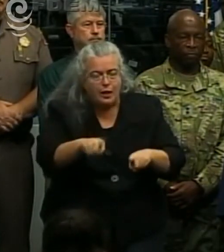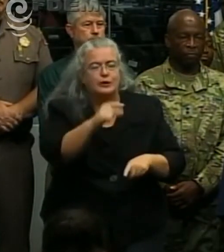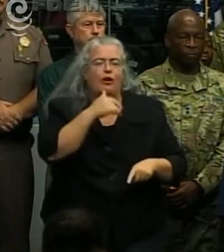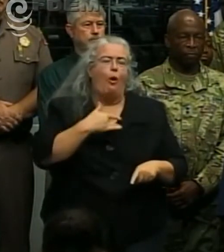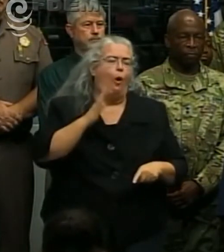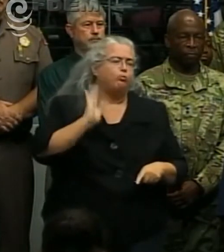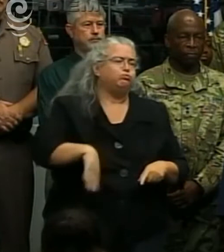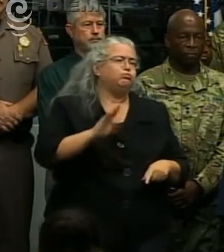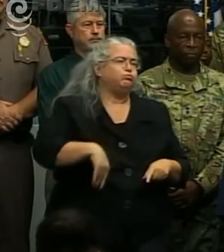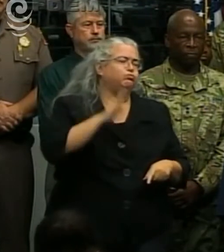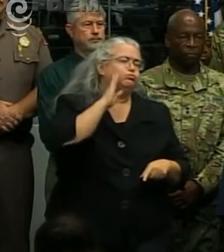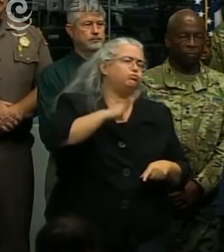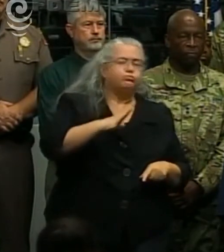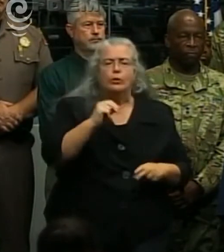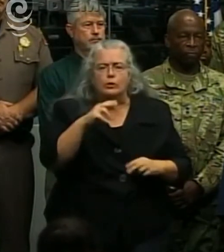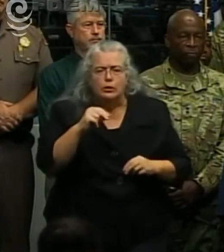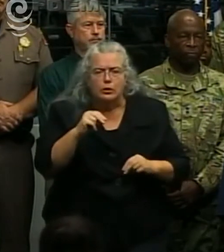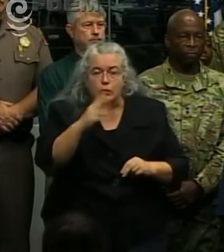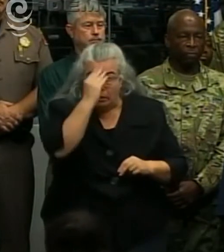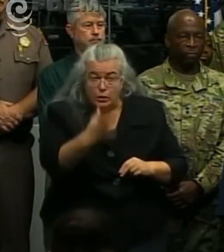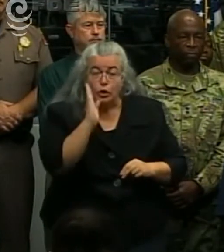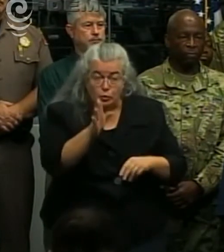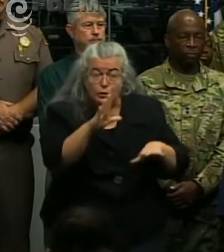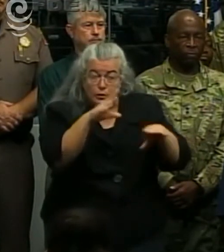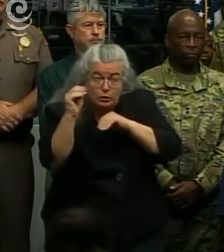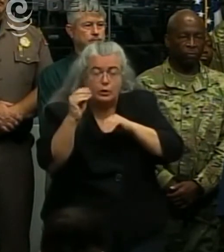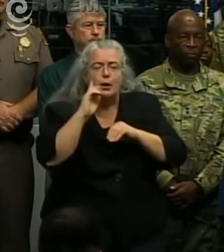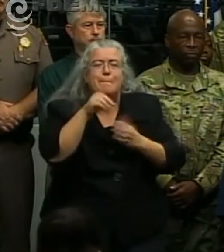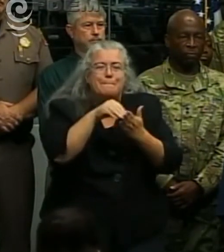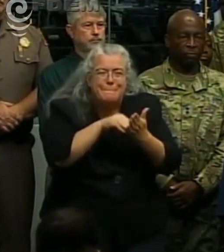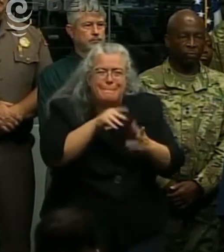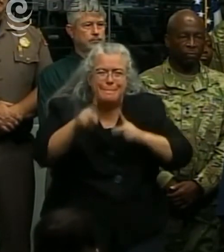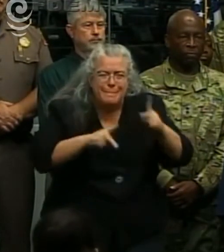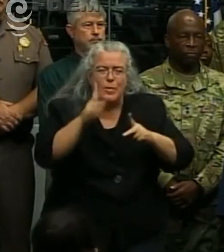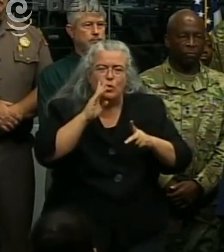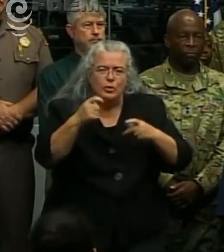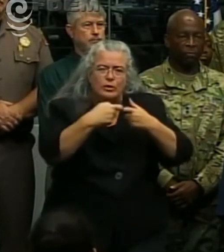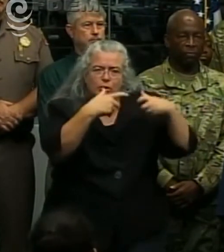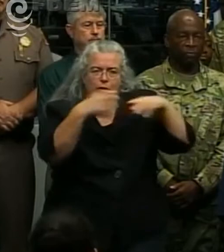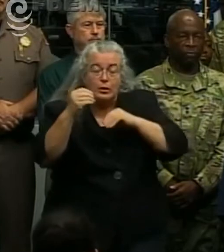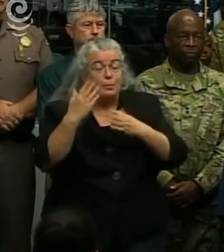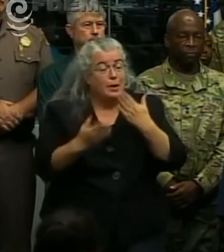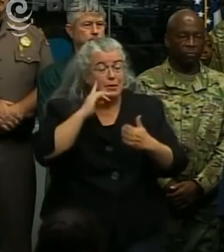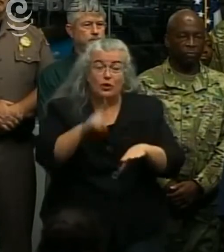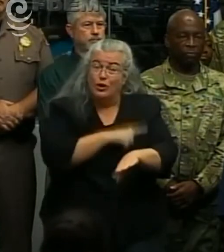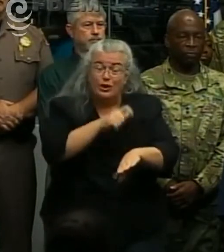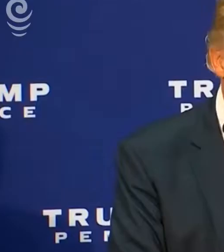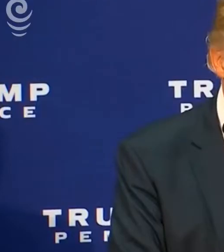to lose power. You are going to lose power. Millions will lose power, possibly for a long period of